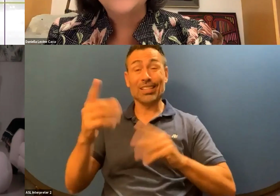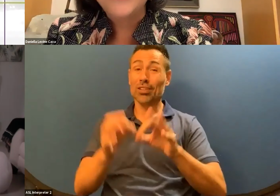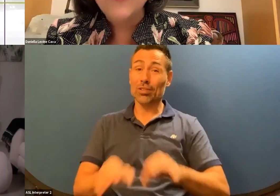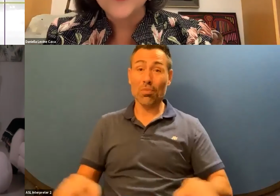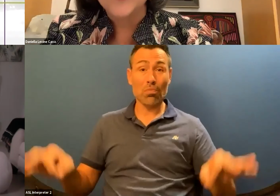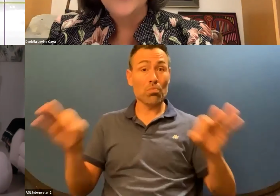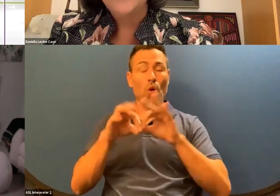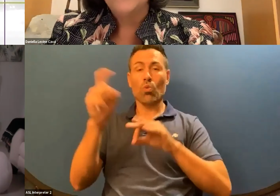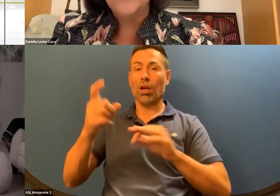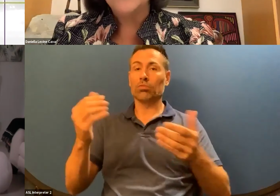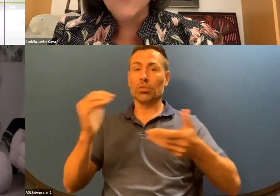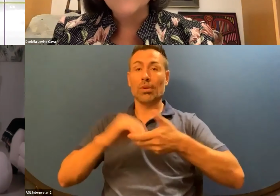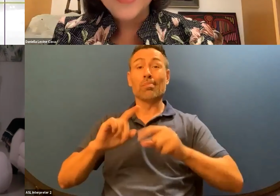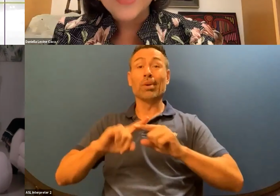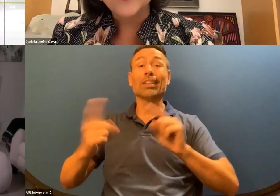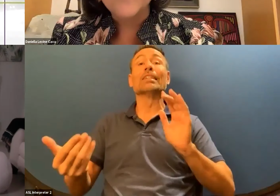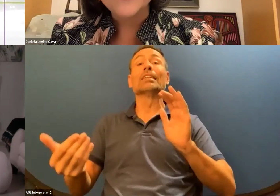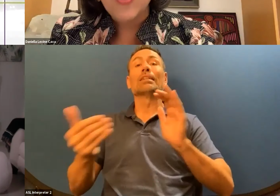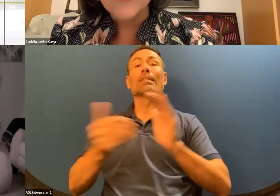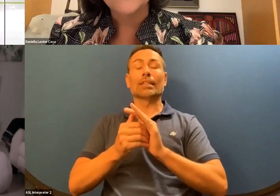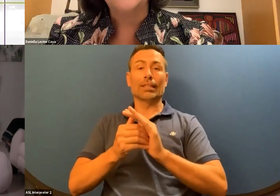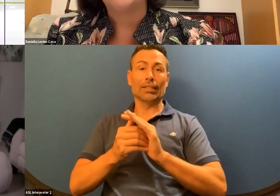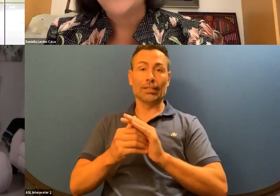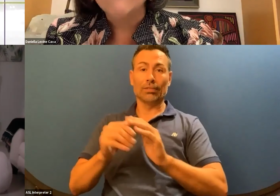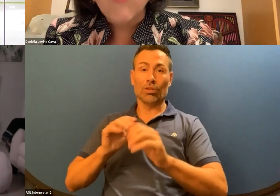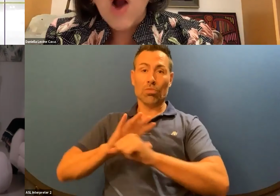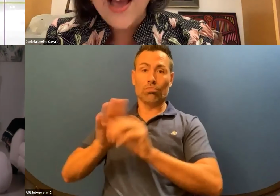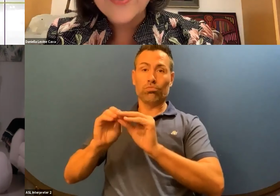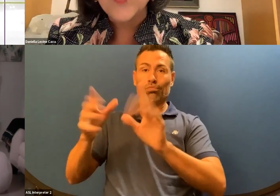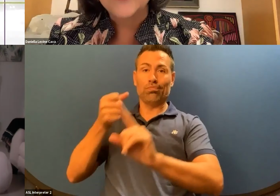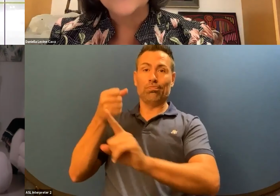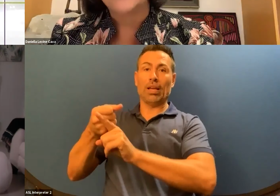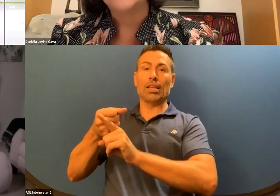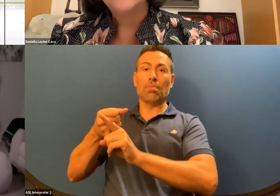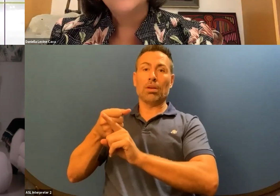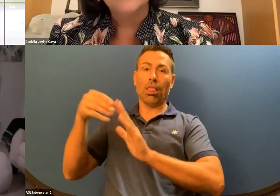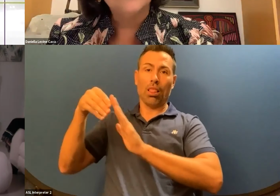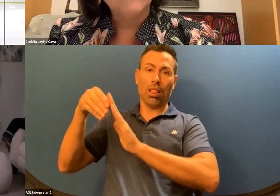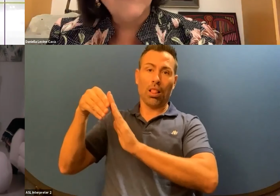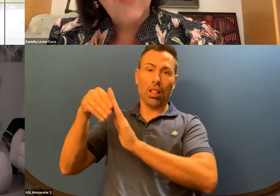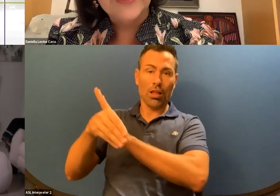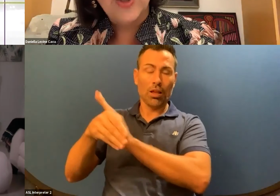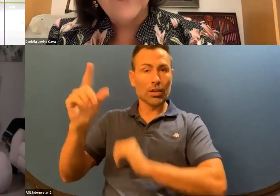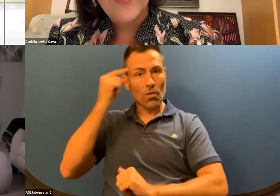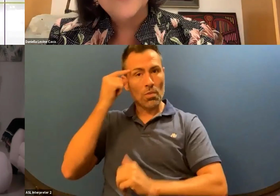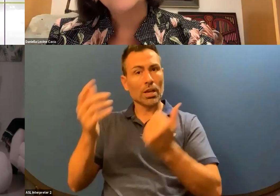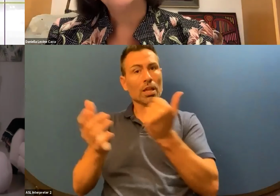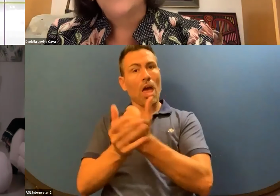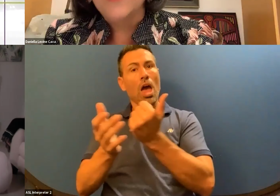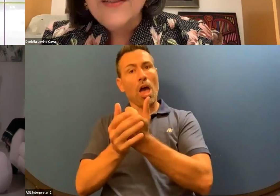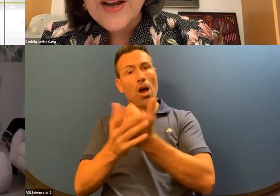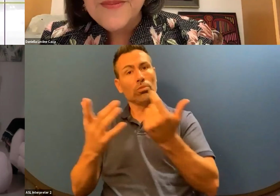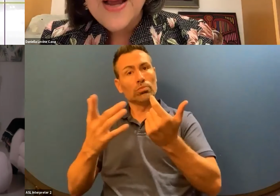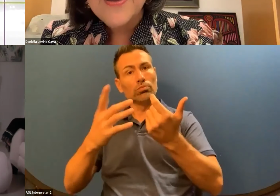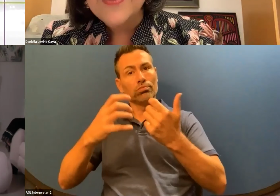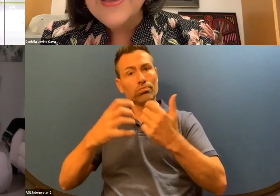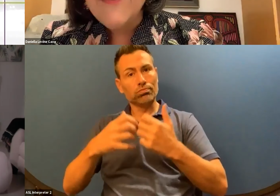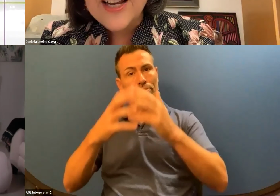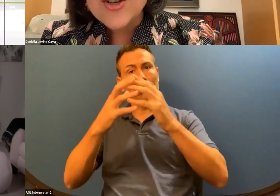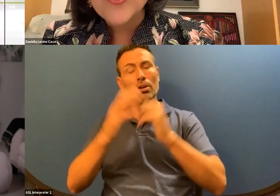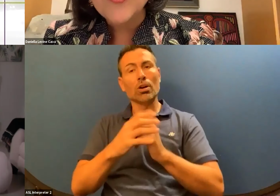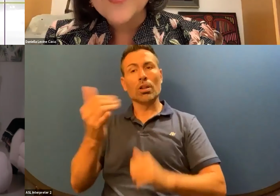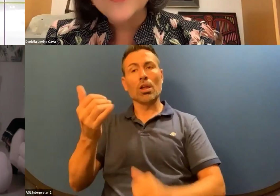pandemic, in a downturn, government can jumpstart. So now we have RISE, which is a revolving loan fund. I'll invite